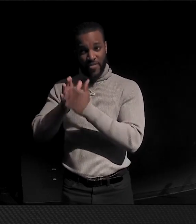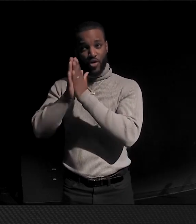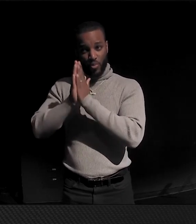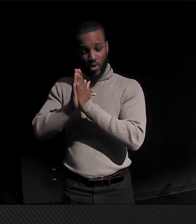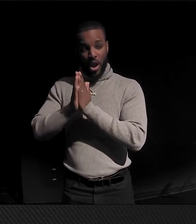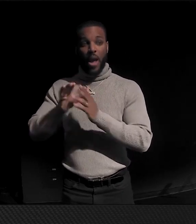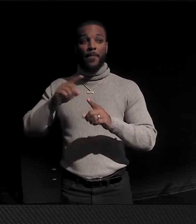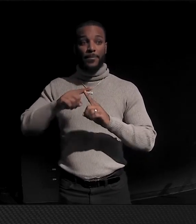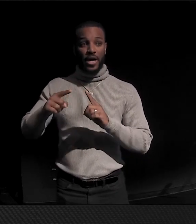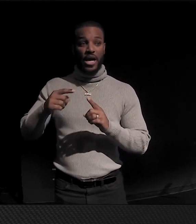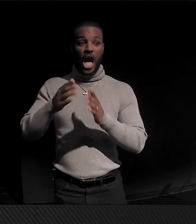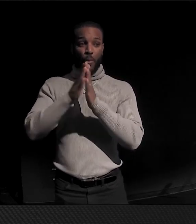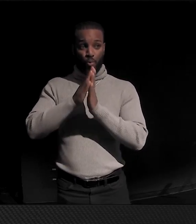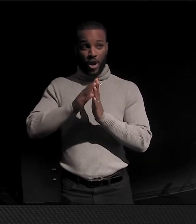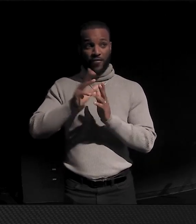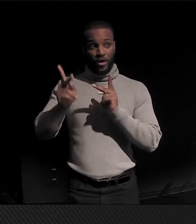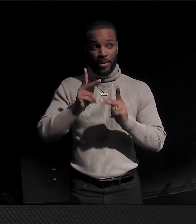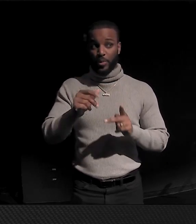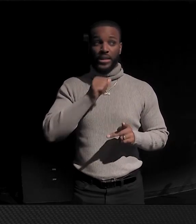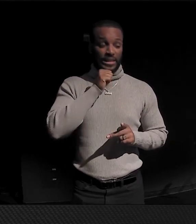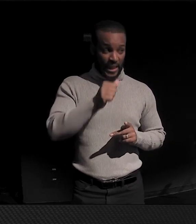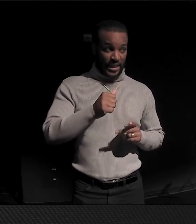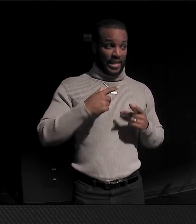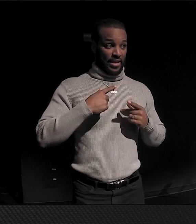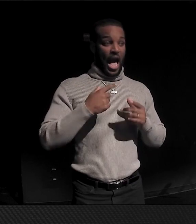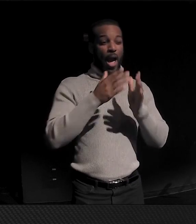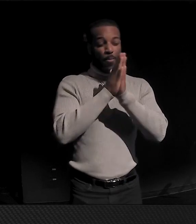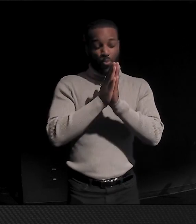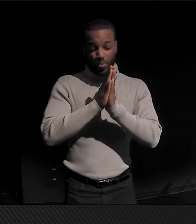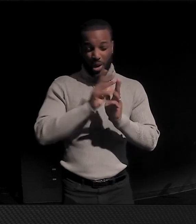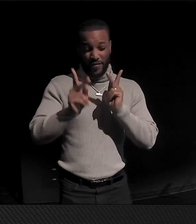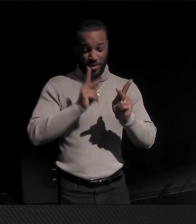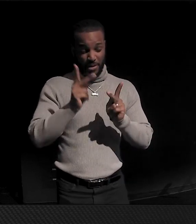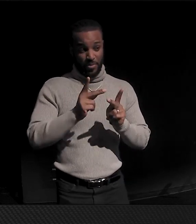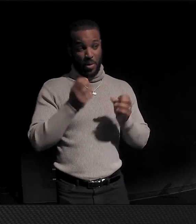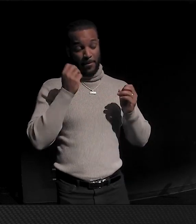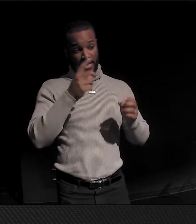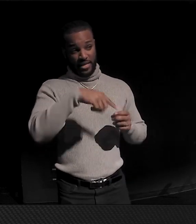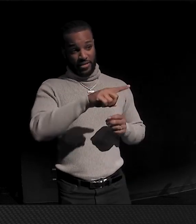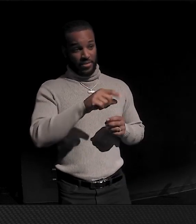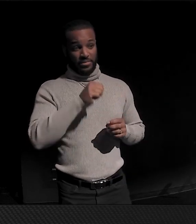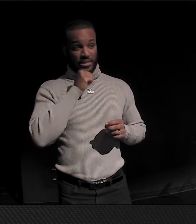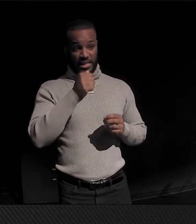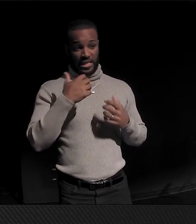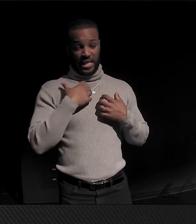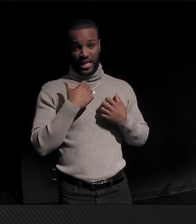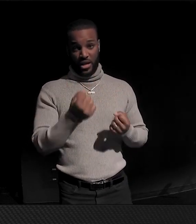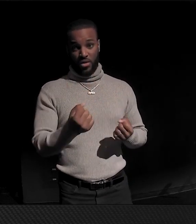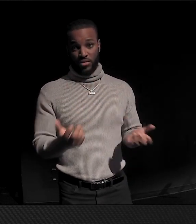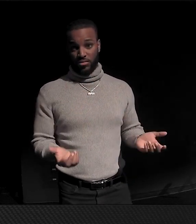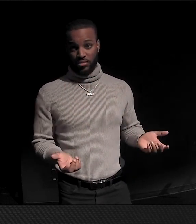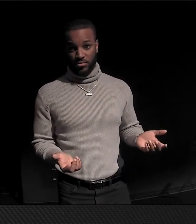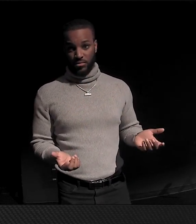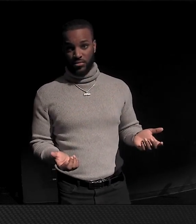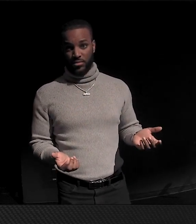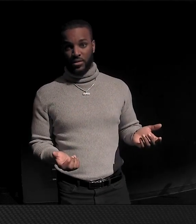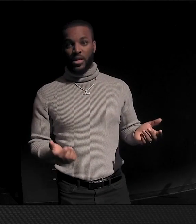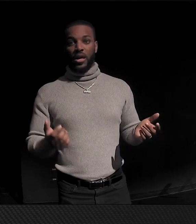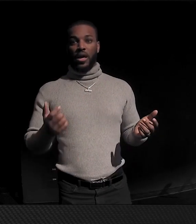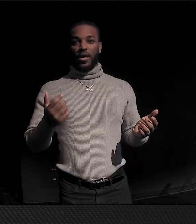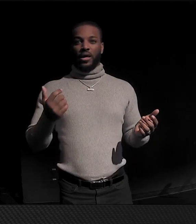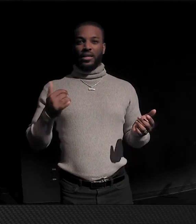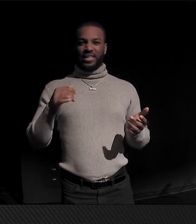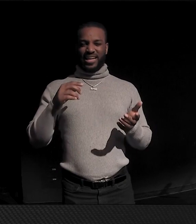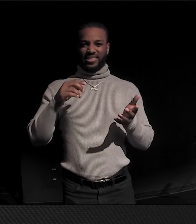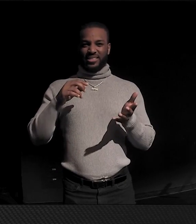did not get physically healed than I prayed for people that actually got healed. My batting average might be 100. That's not very good. Does